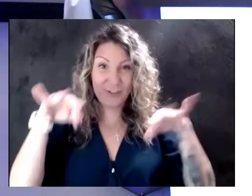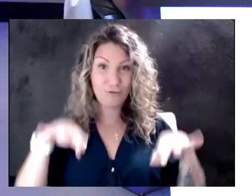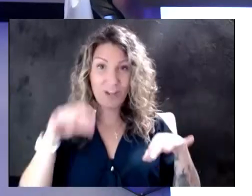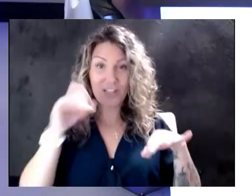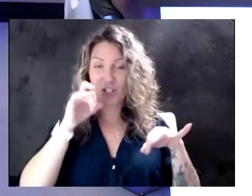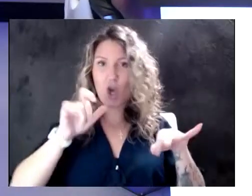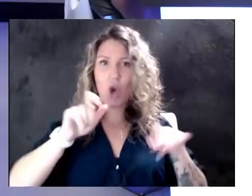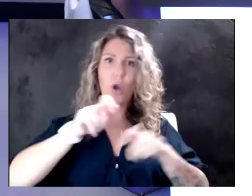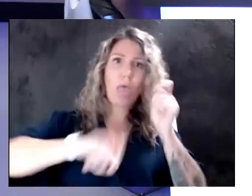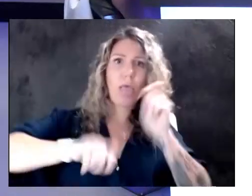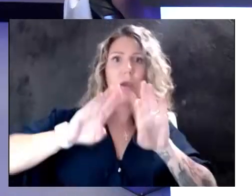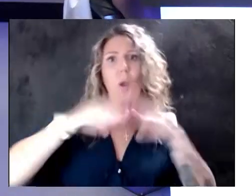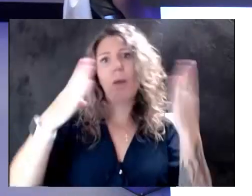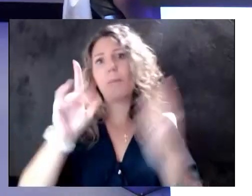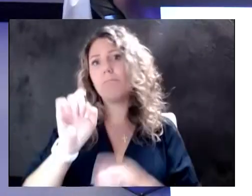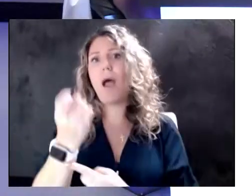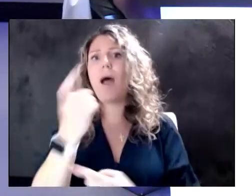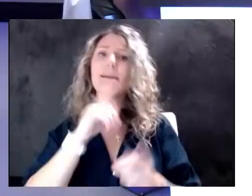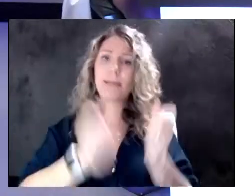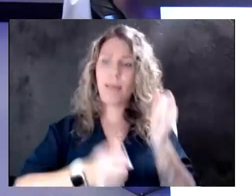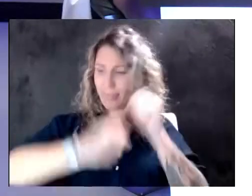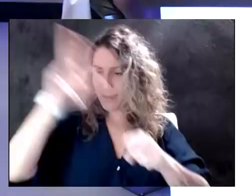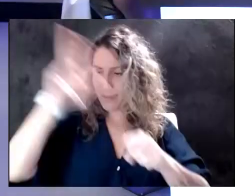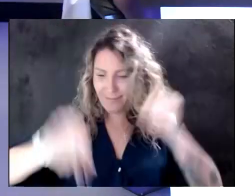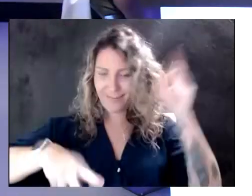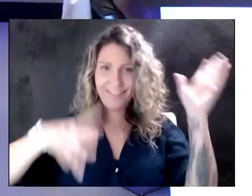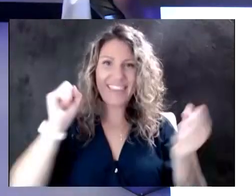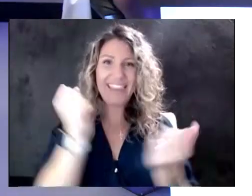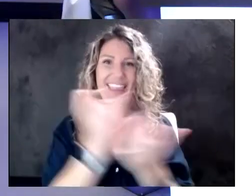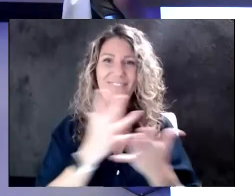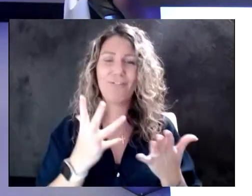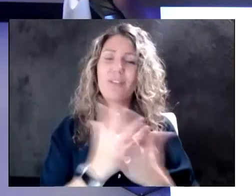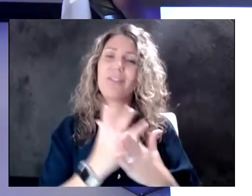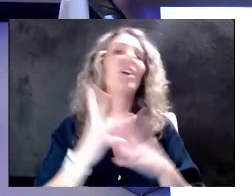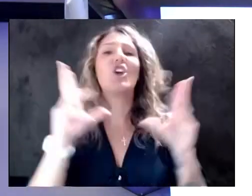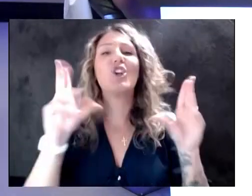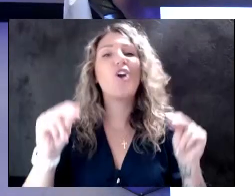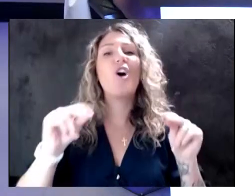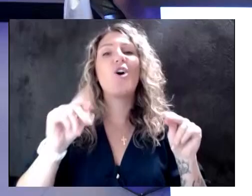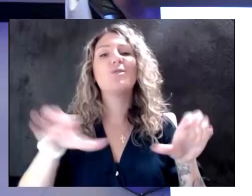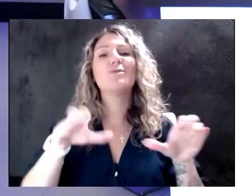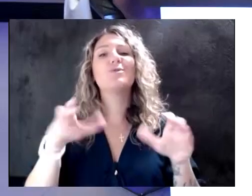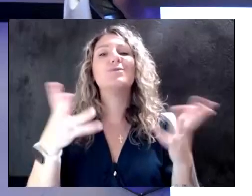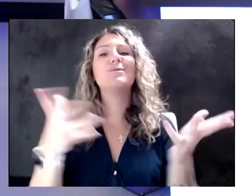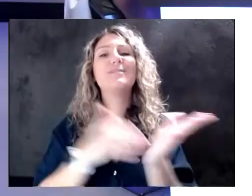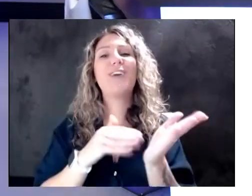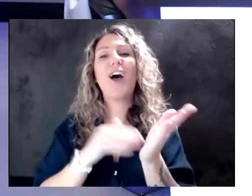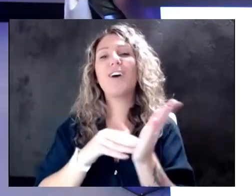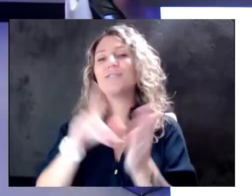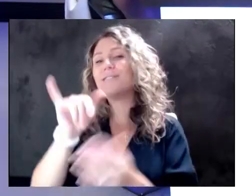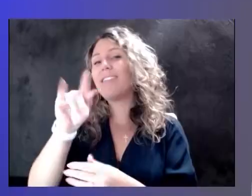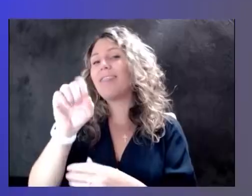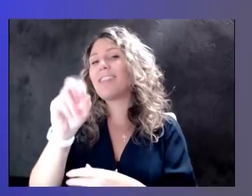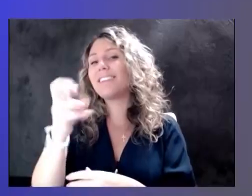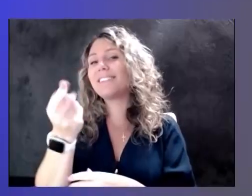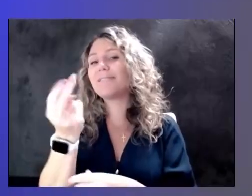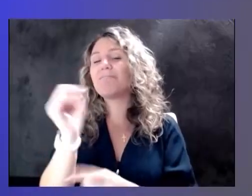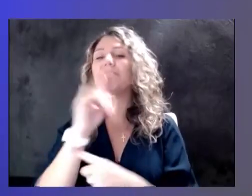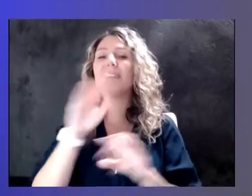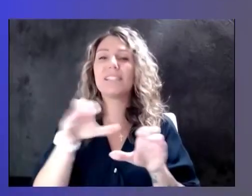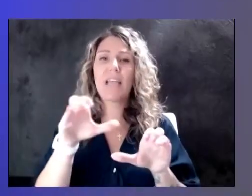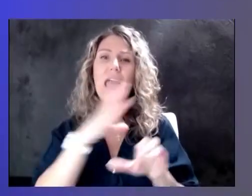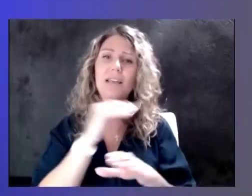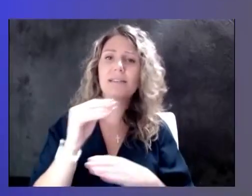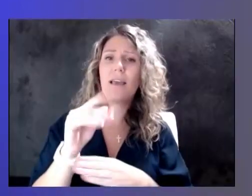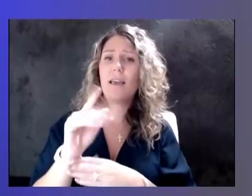Yep. do and start tearing everything apart. That's what I would do. Do what Dr. Liesman does. Yeah, put on your laboratorian hat. Yes. Really kind of, specific,